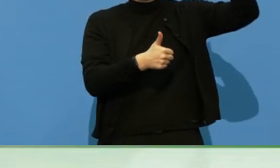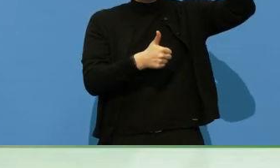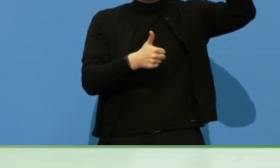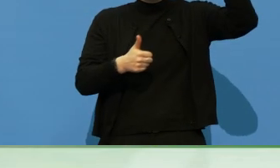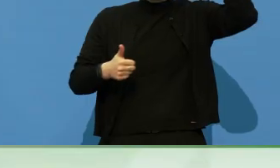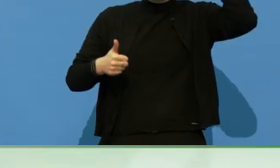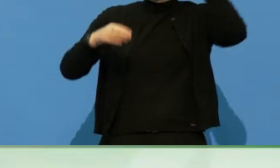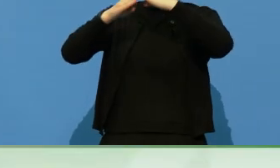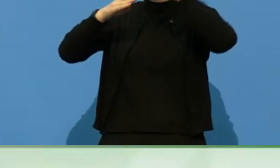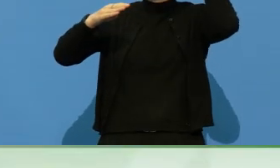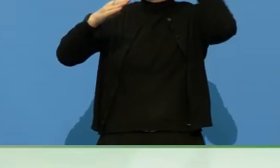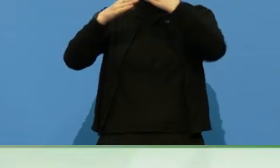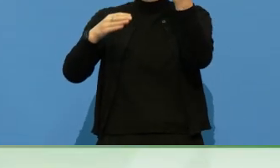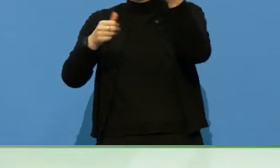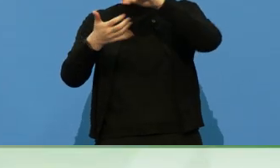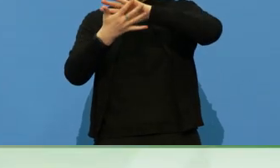separate